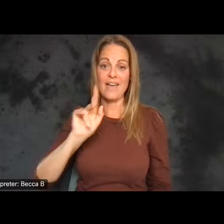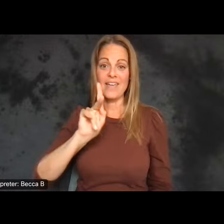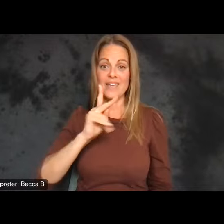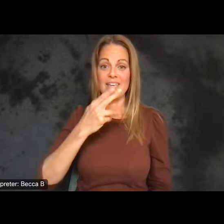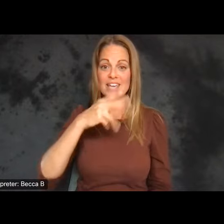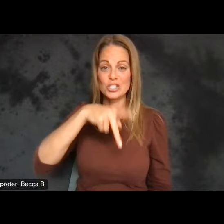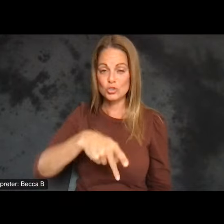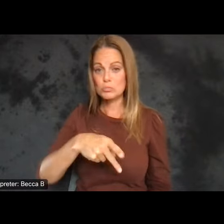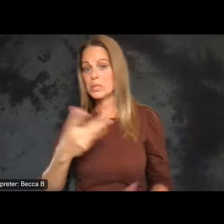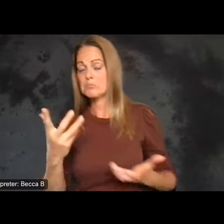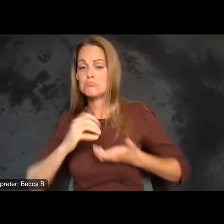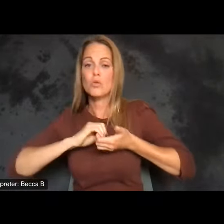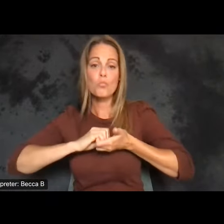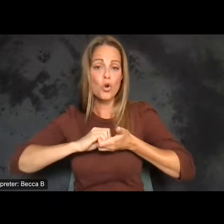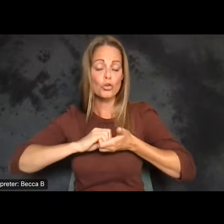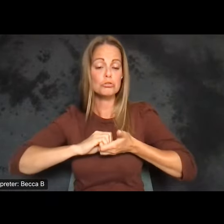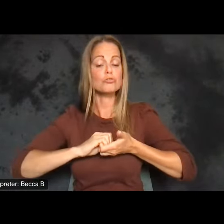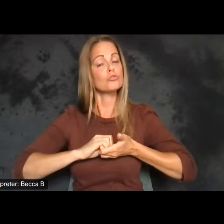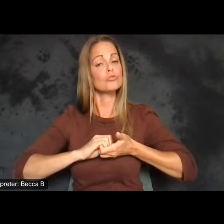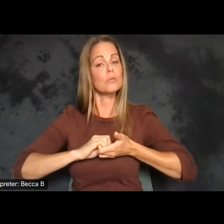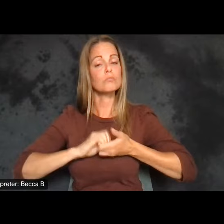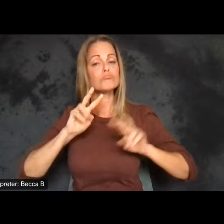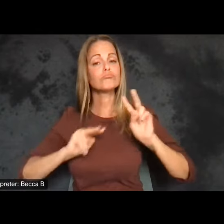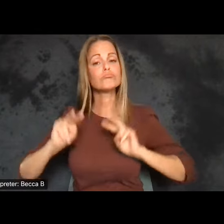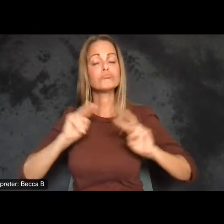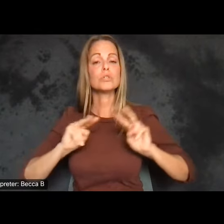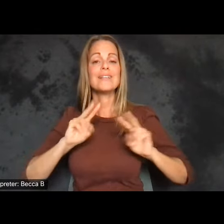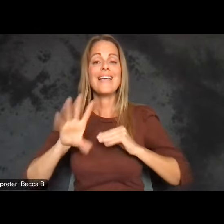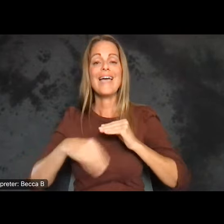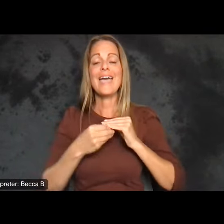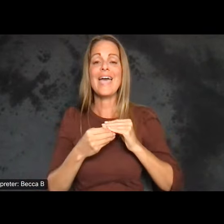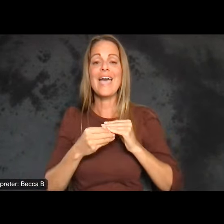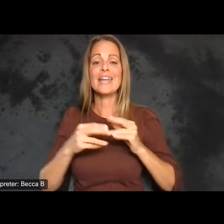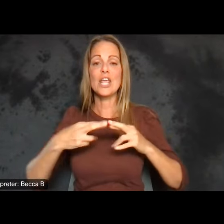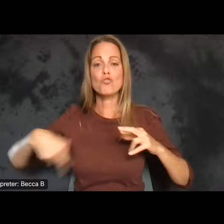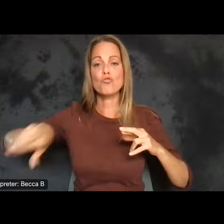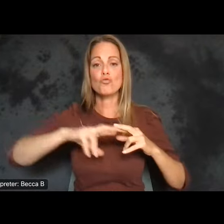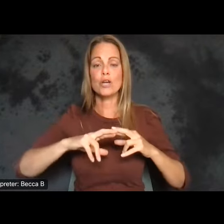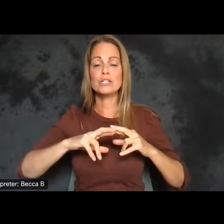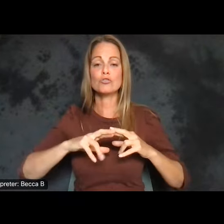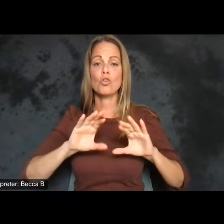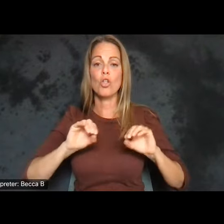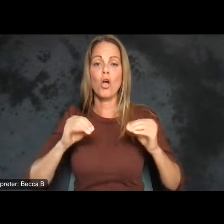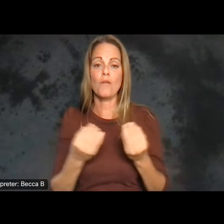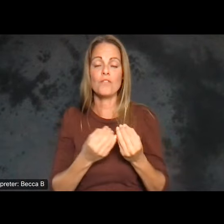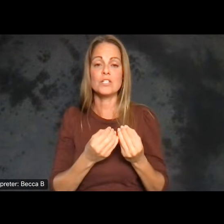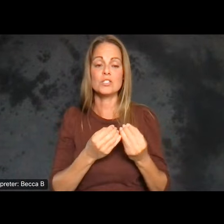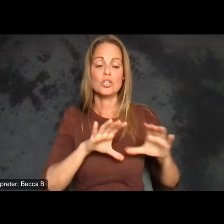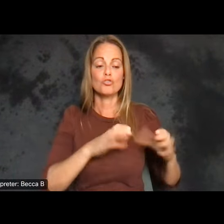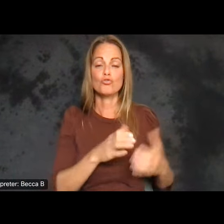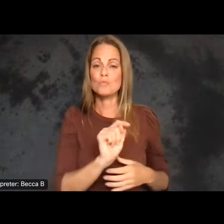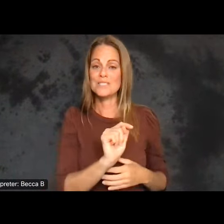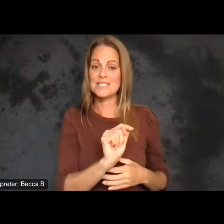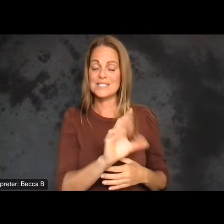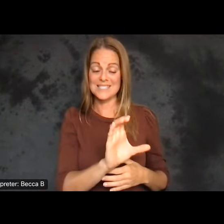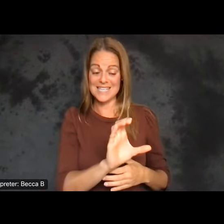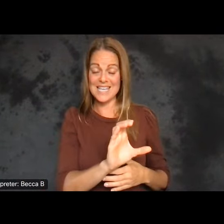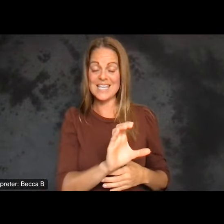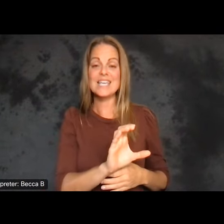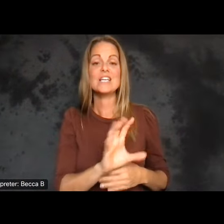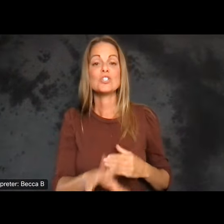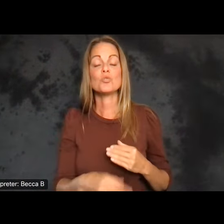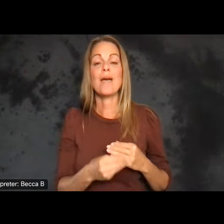partnership that would add a KBI regional office to the proposed Troop C headquarters facility to accommodate 10 field agents